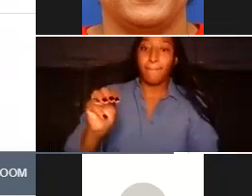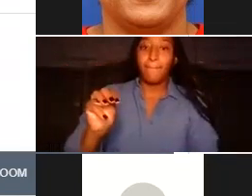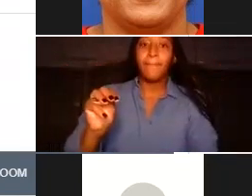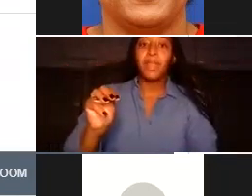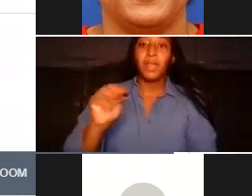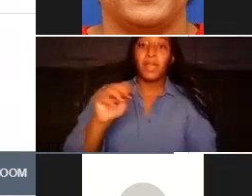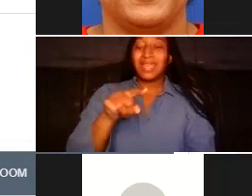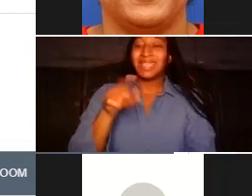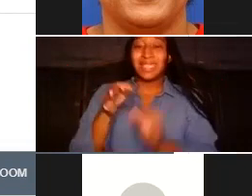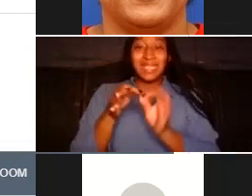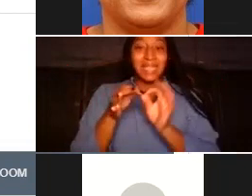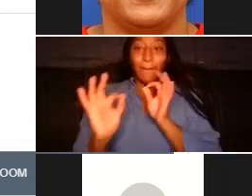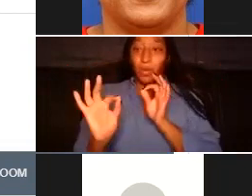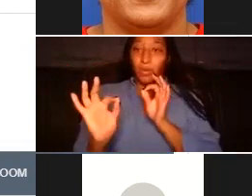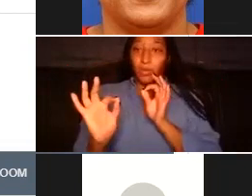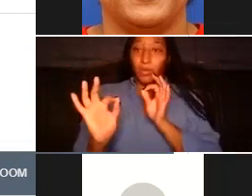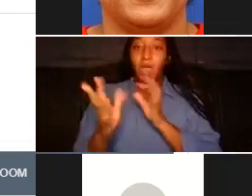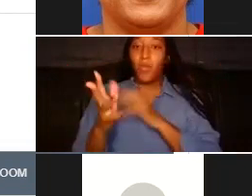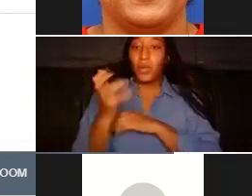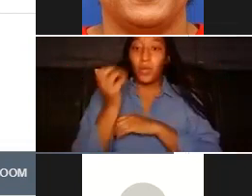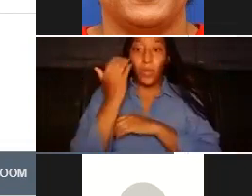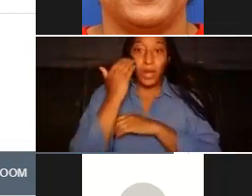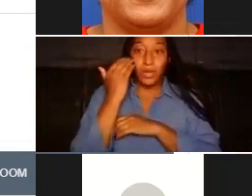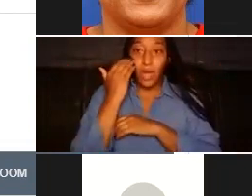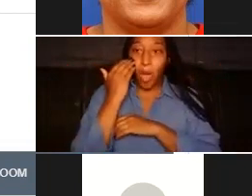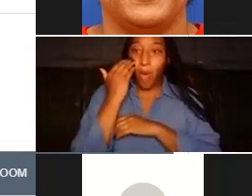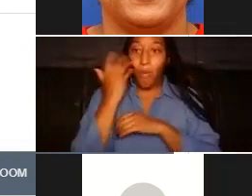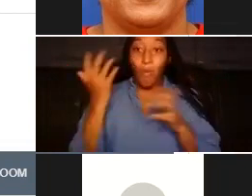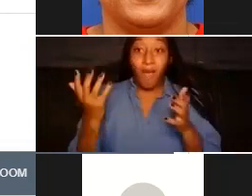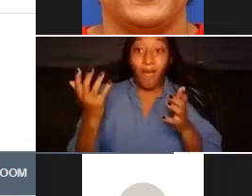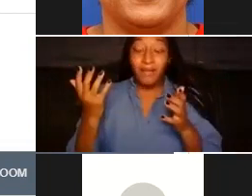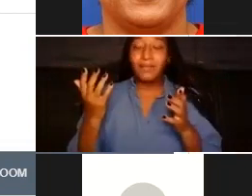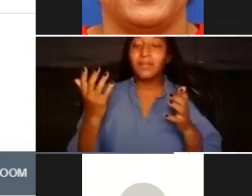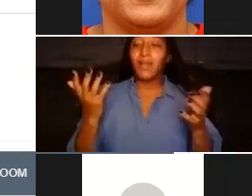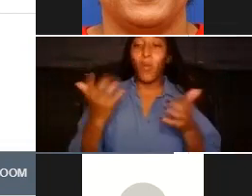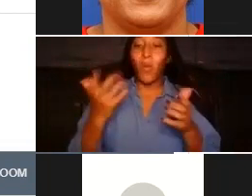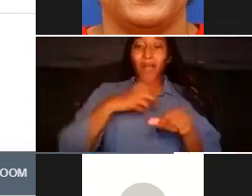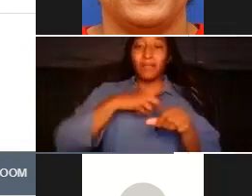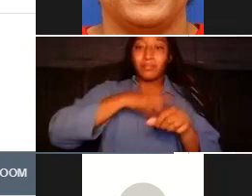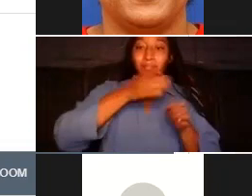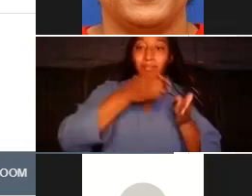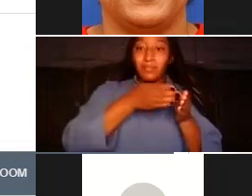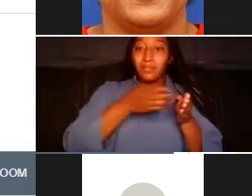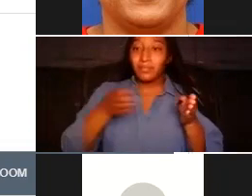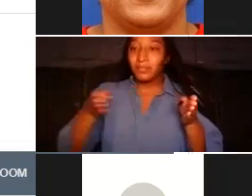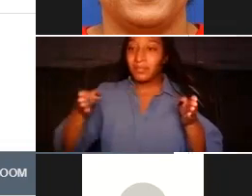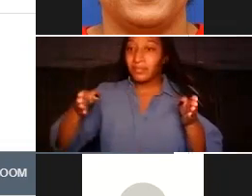simple pendulum other than the period. Remember, the simple pendulum obeys Hooke's law, but to write that force